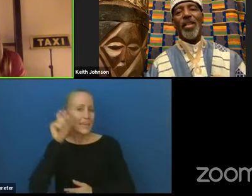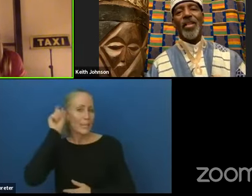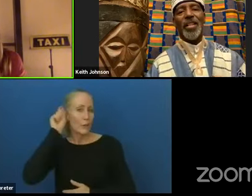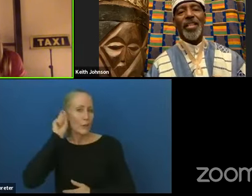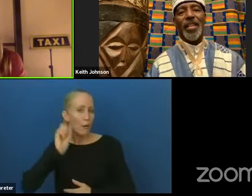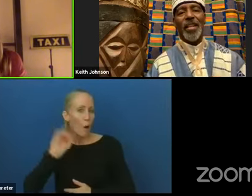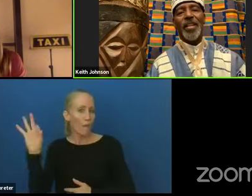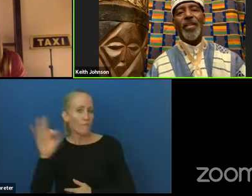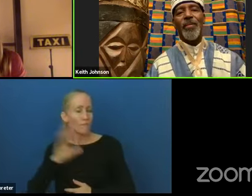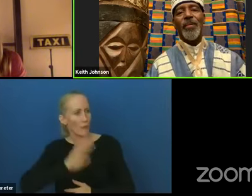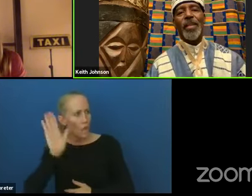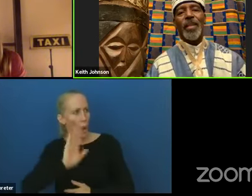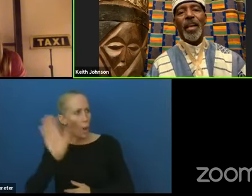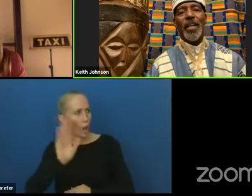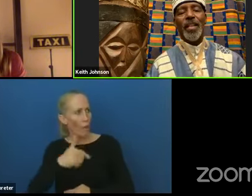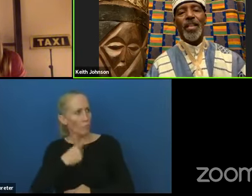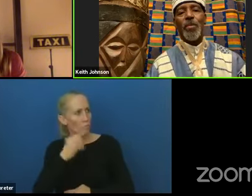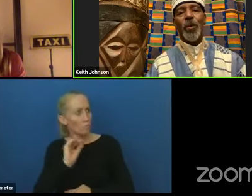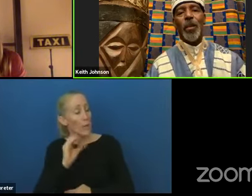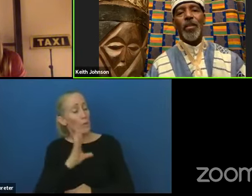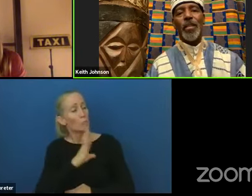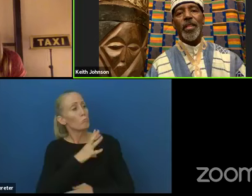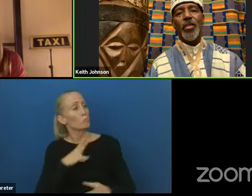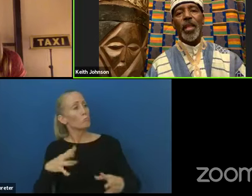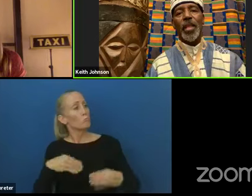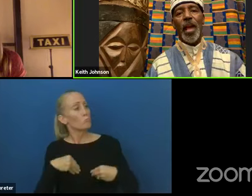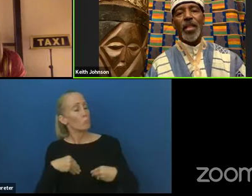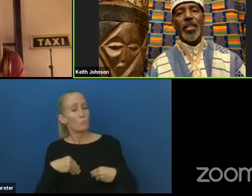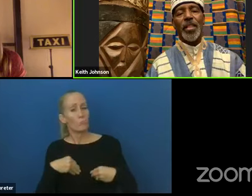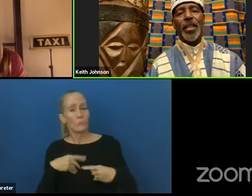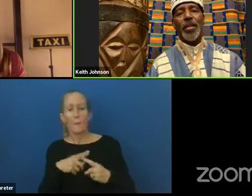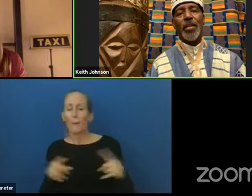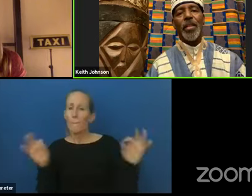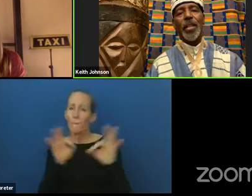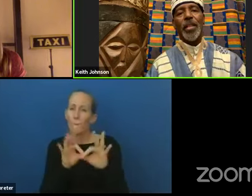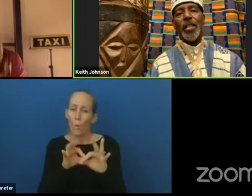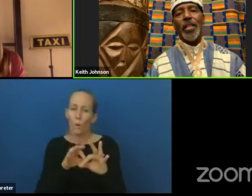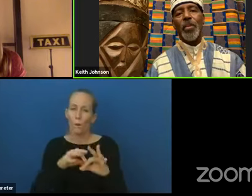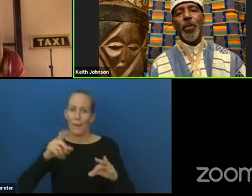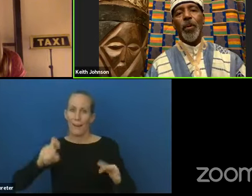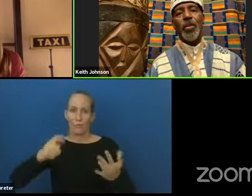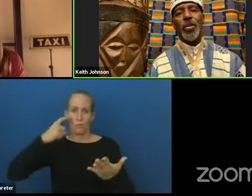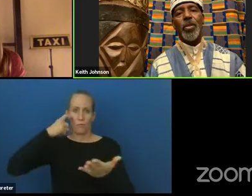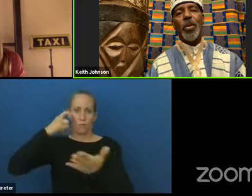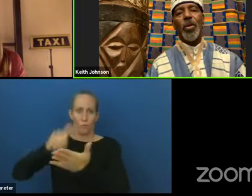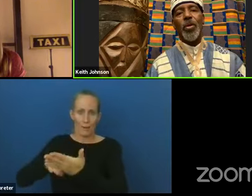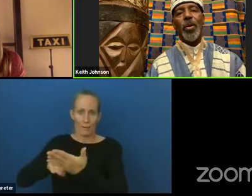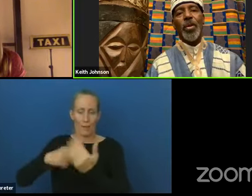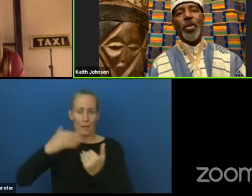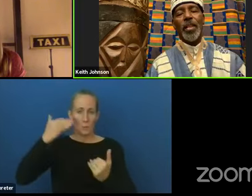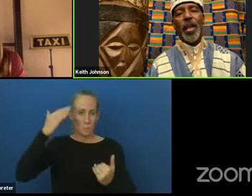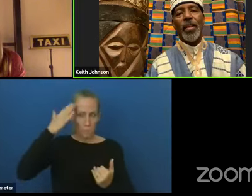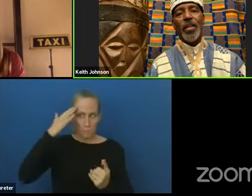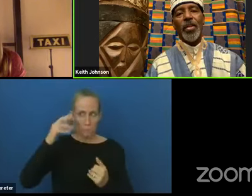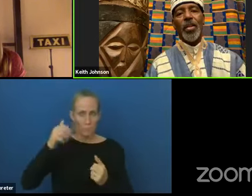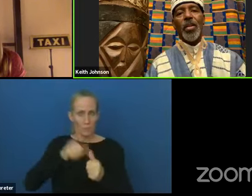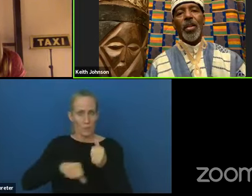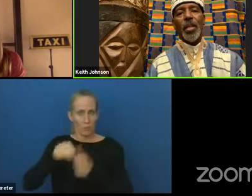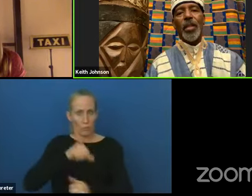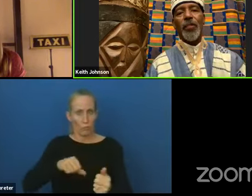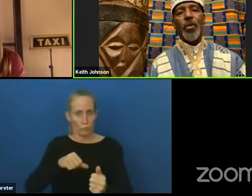sitting down and understanding that it is important to acknowledge each other. It is important to know